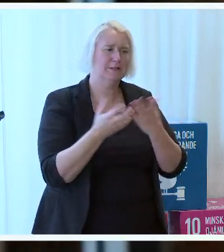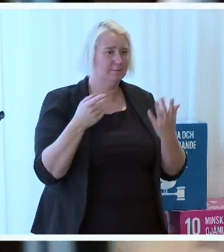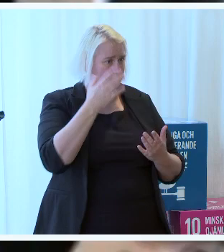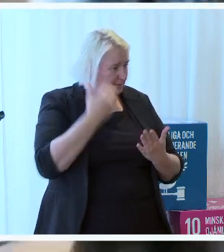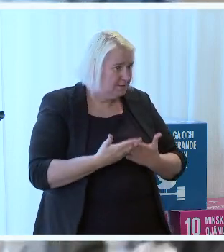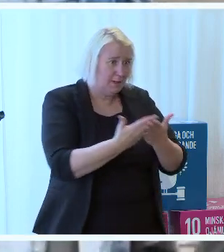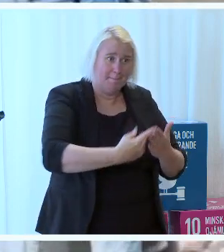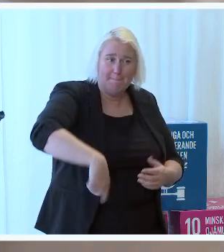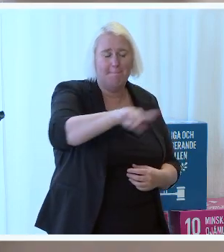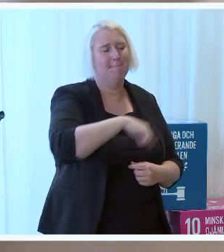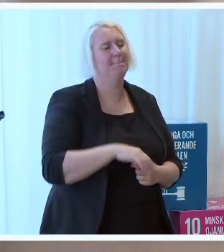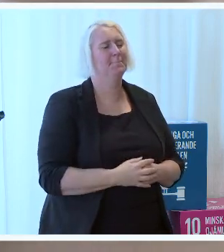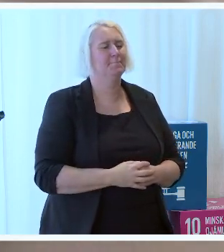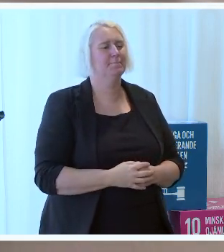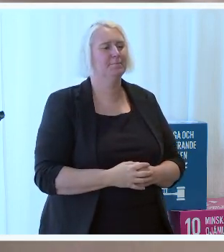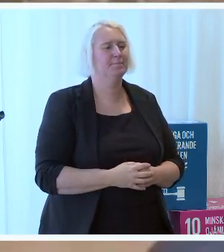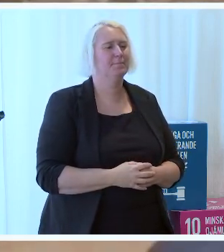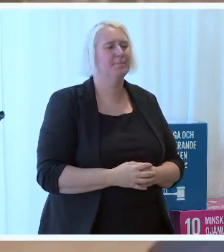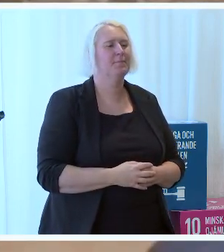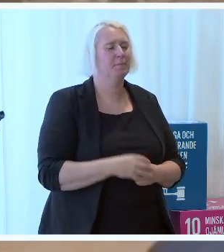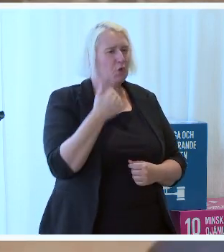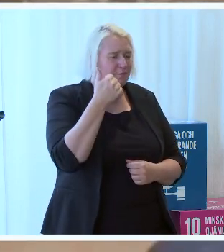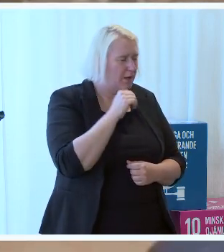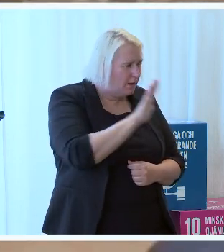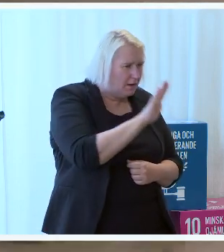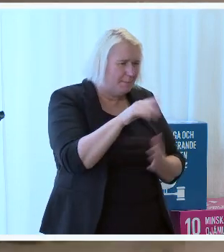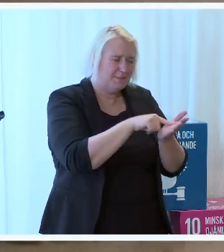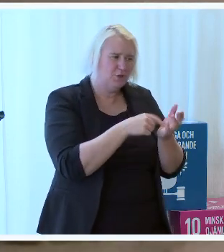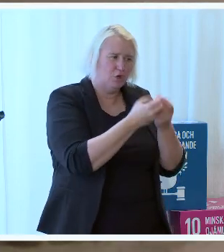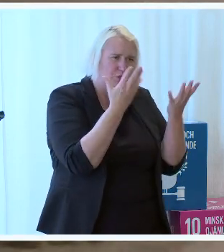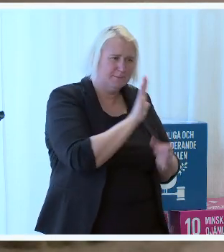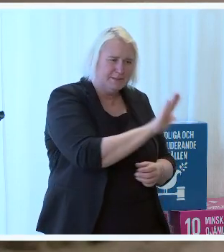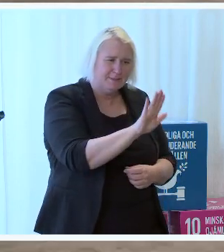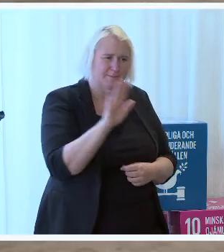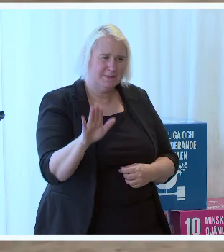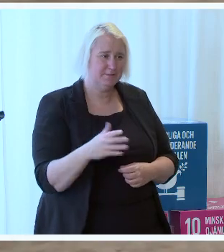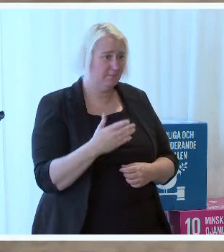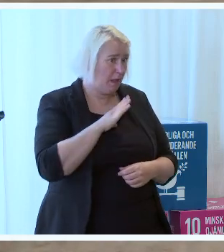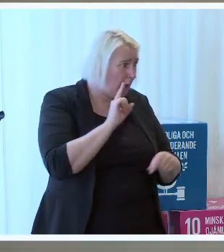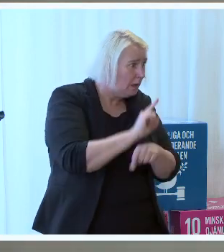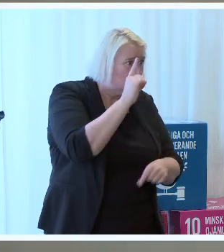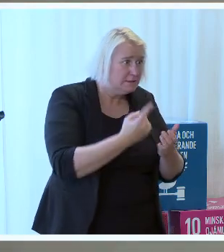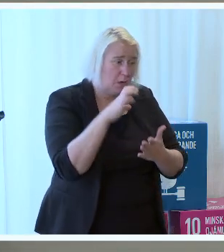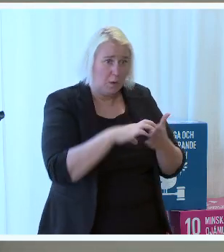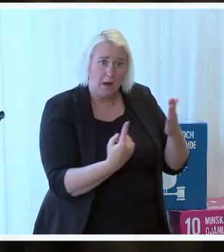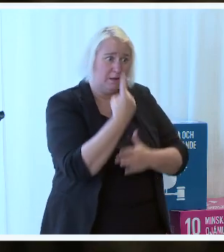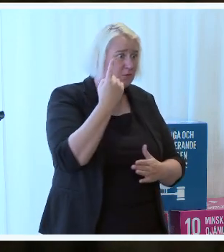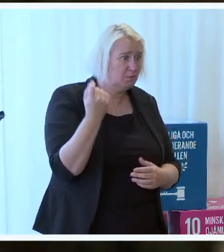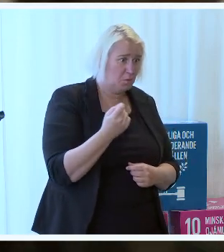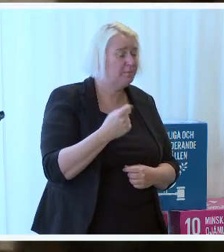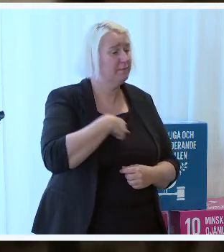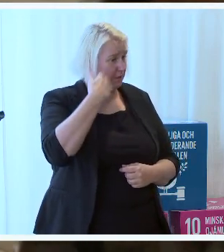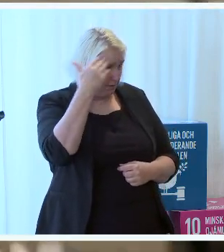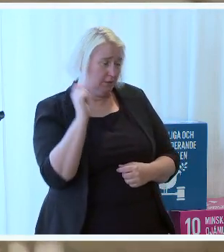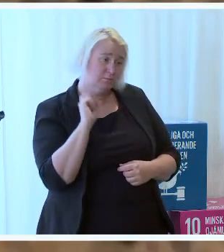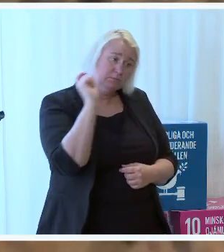Each problem requires a unique and different solution. If there's an emergency, we can send in emergency relief like food and